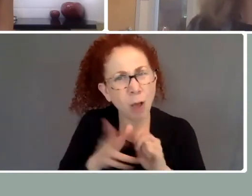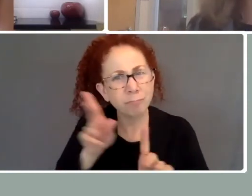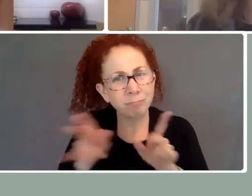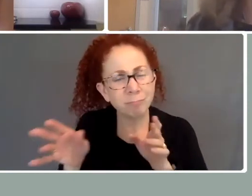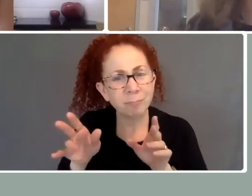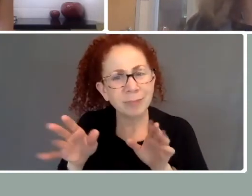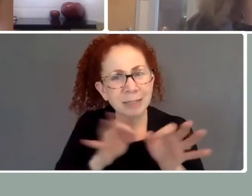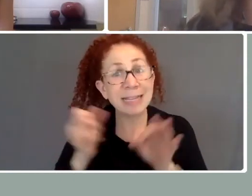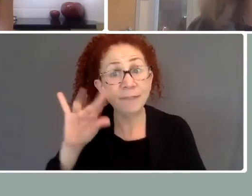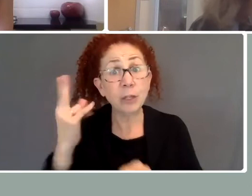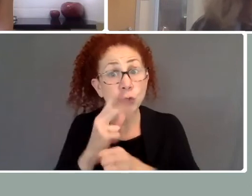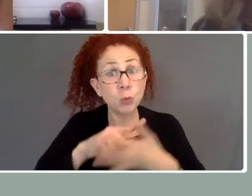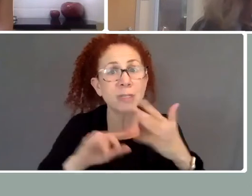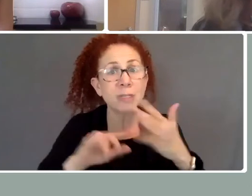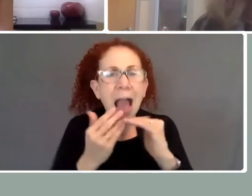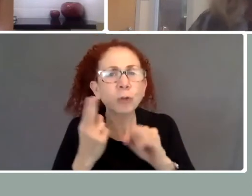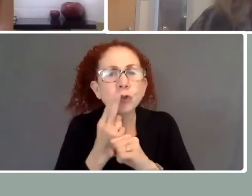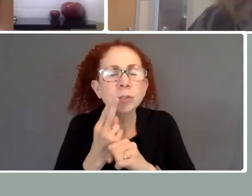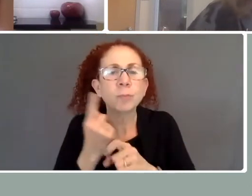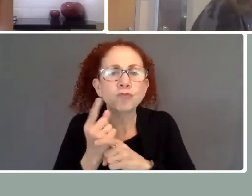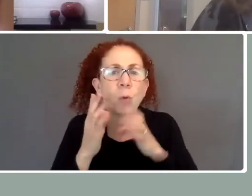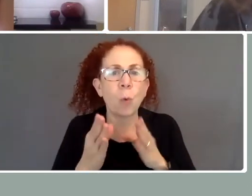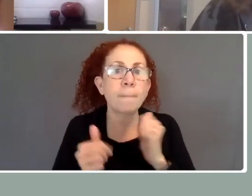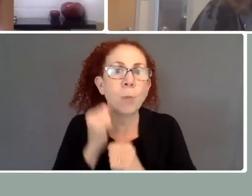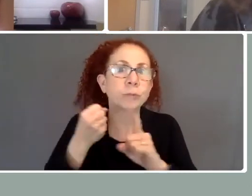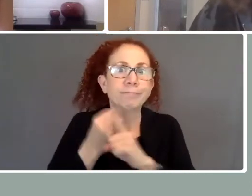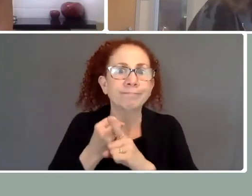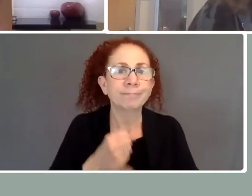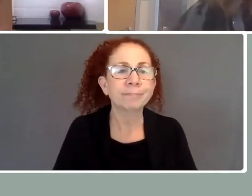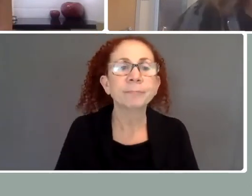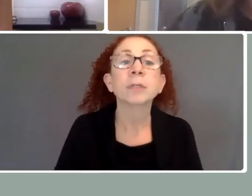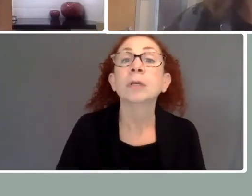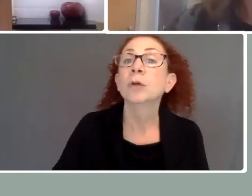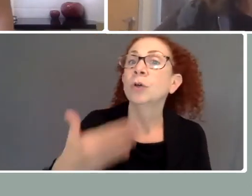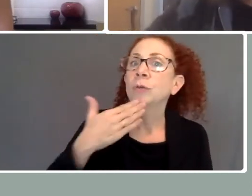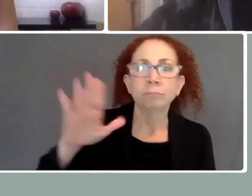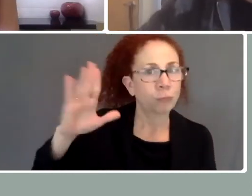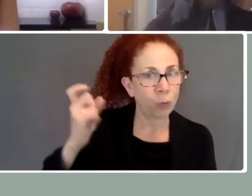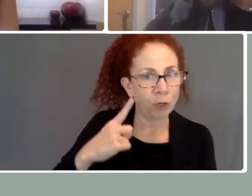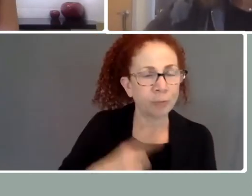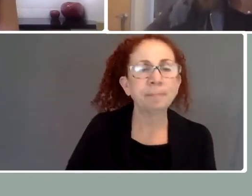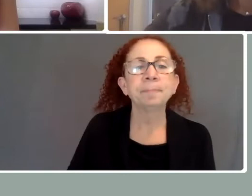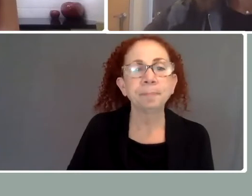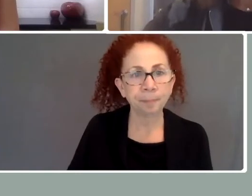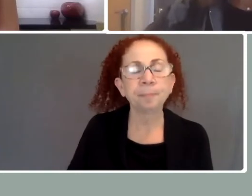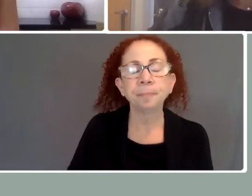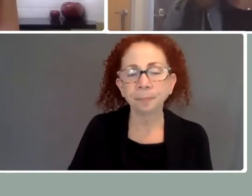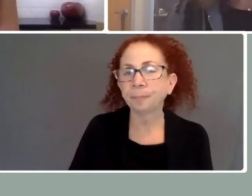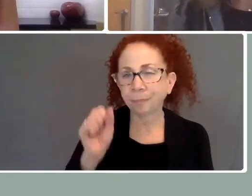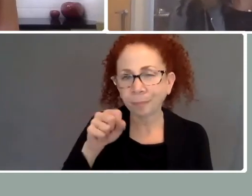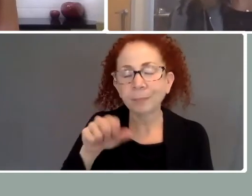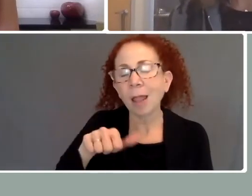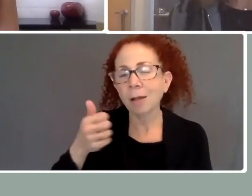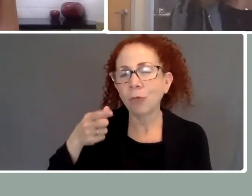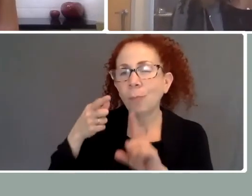they use these products, how to use them so they're the most effective? Yeah, that's a great question. Okay. So, and this is another point